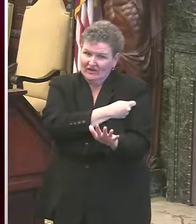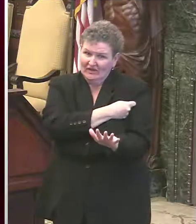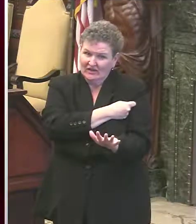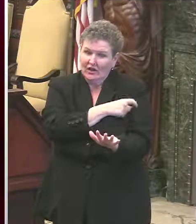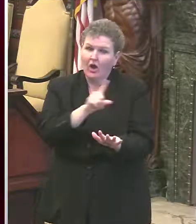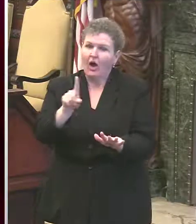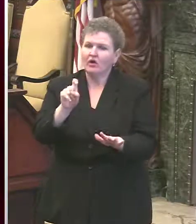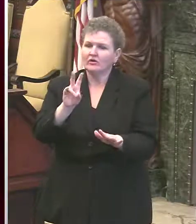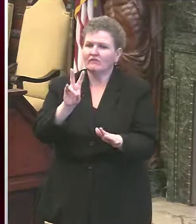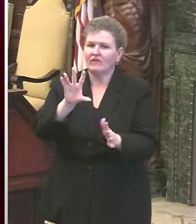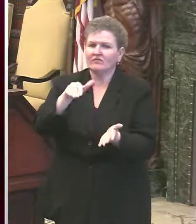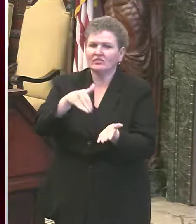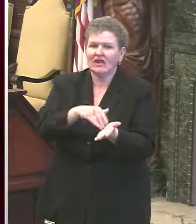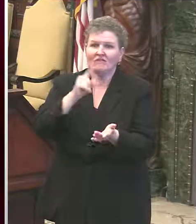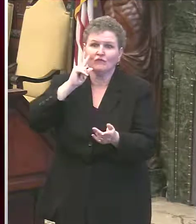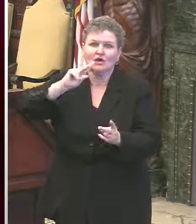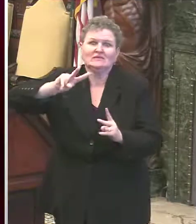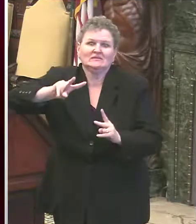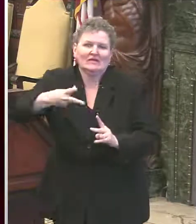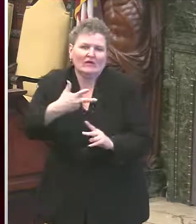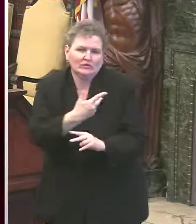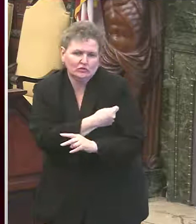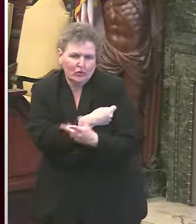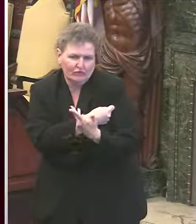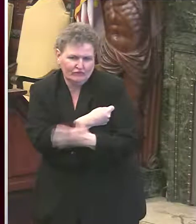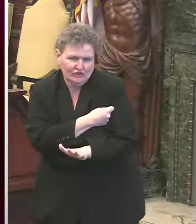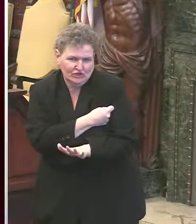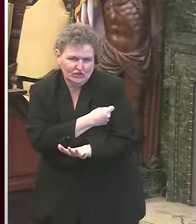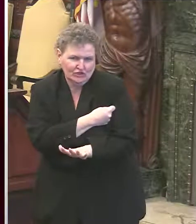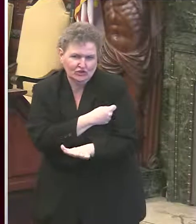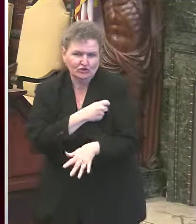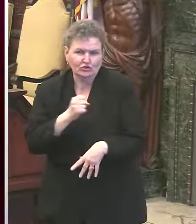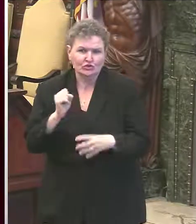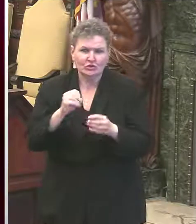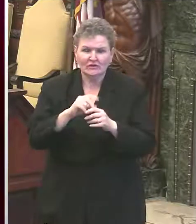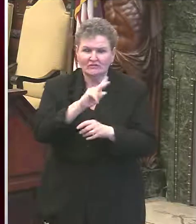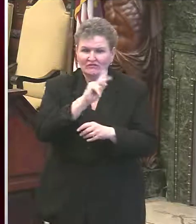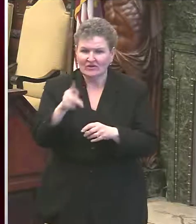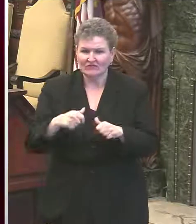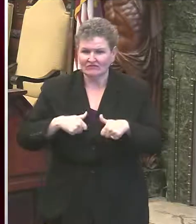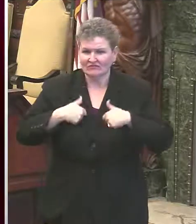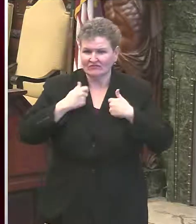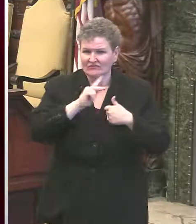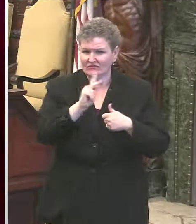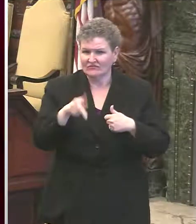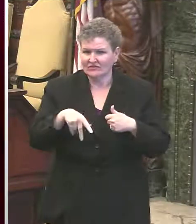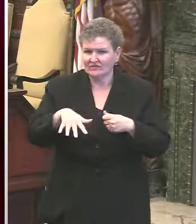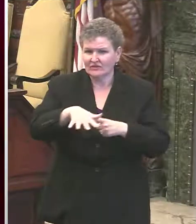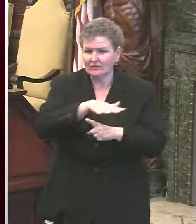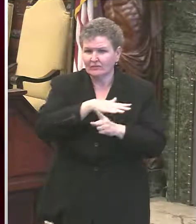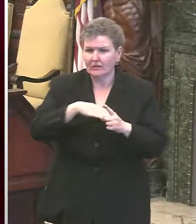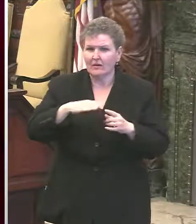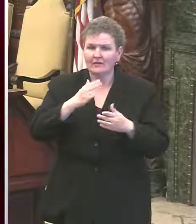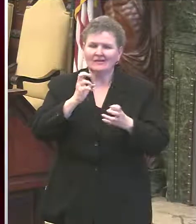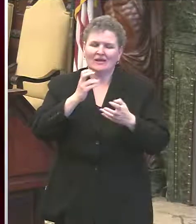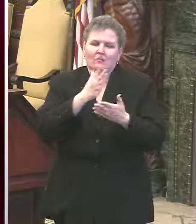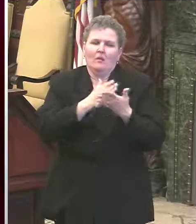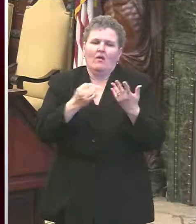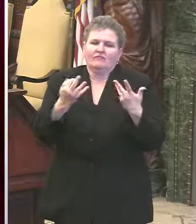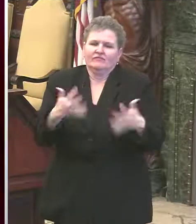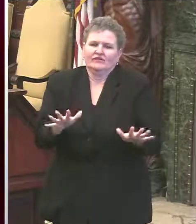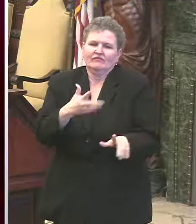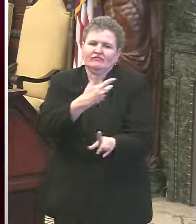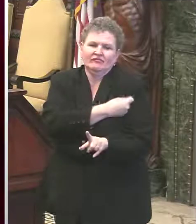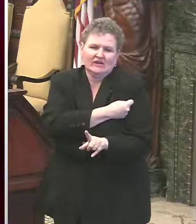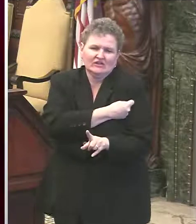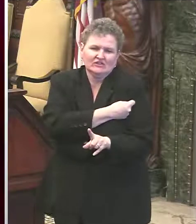for their second doses. Of the people who are Philadelphia residents, 19% are known to be partially vaccinated. And that 19%